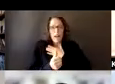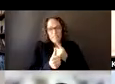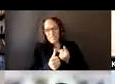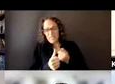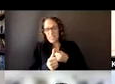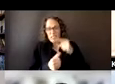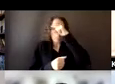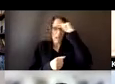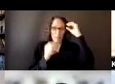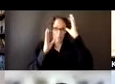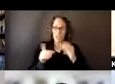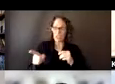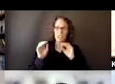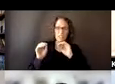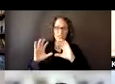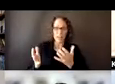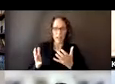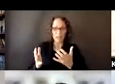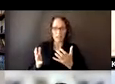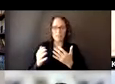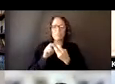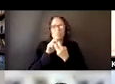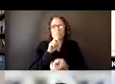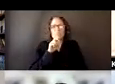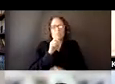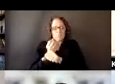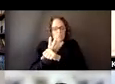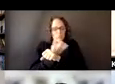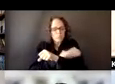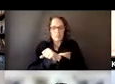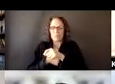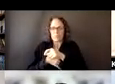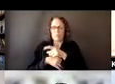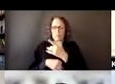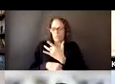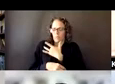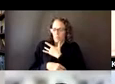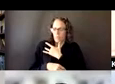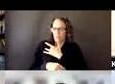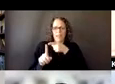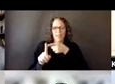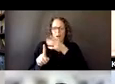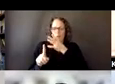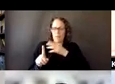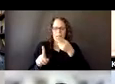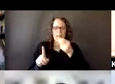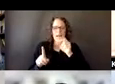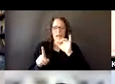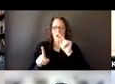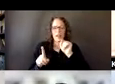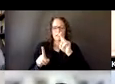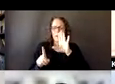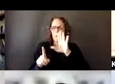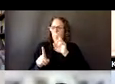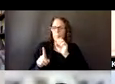so when I was hearing about Harriet Tubman, it came into my head, and I really wanted to know who was the Harriet Tubman who